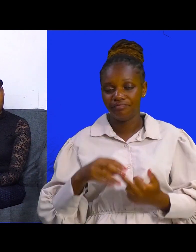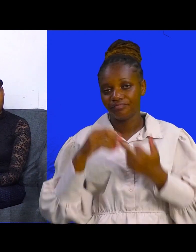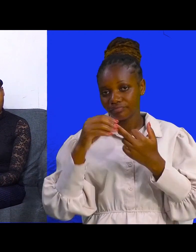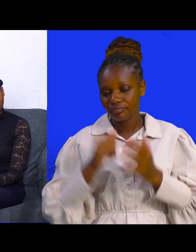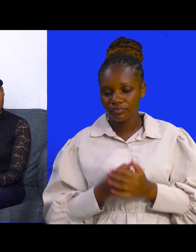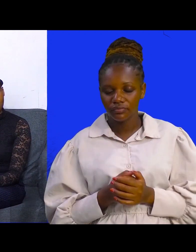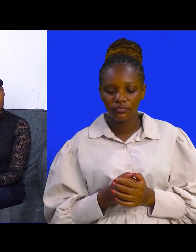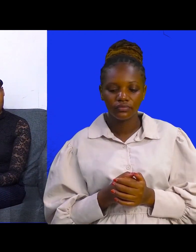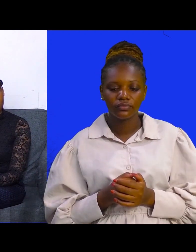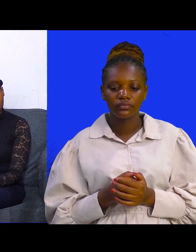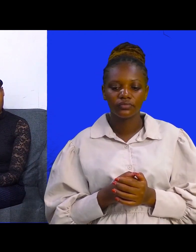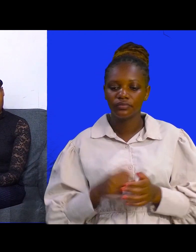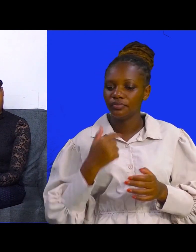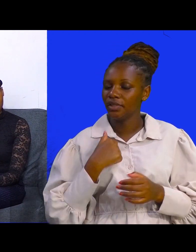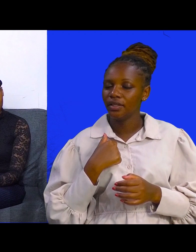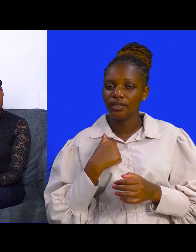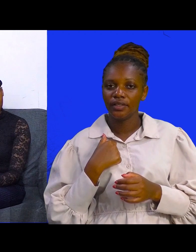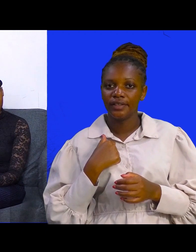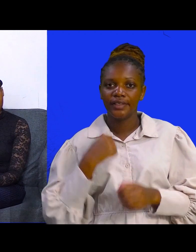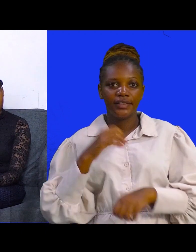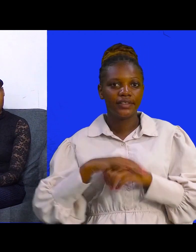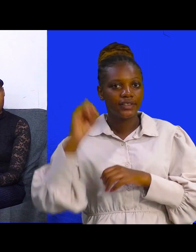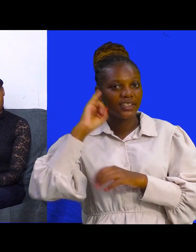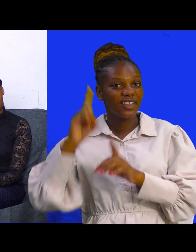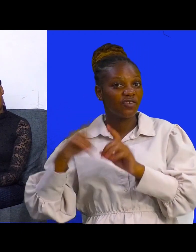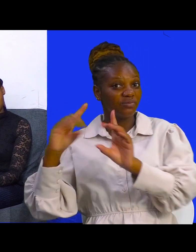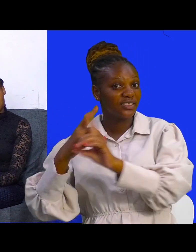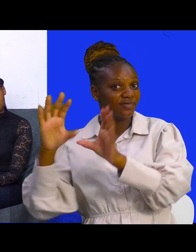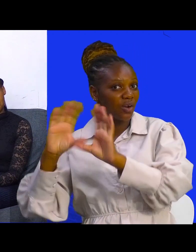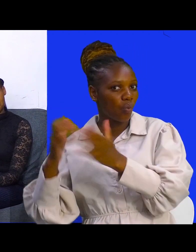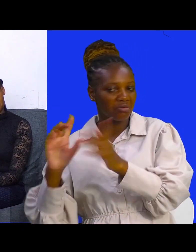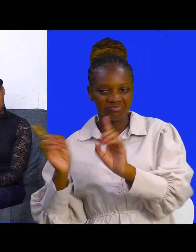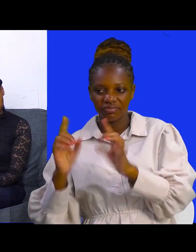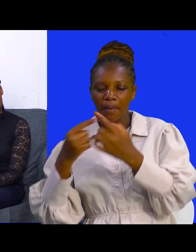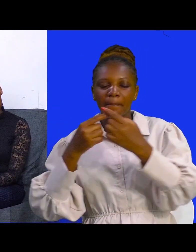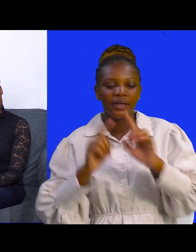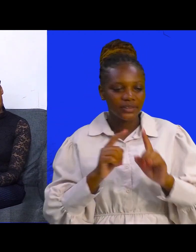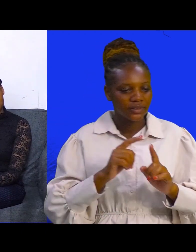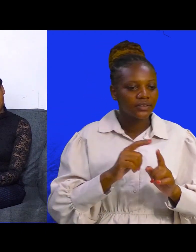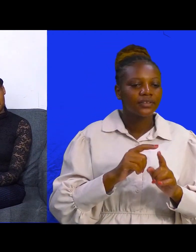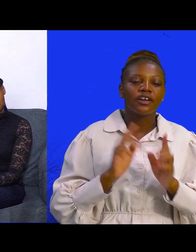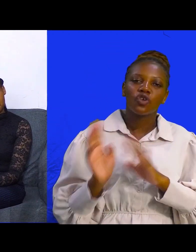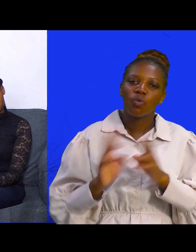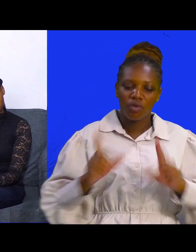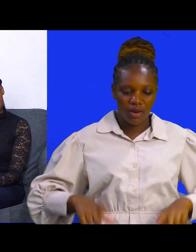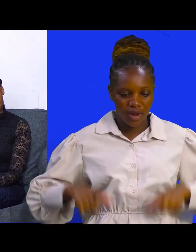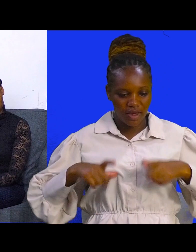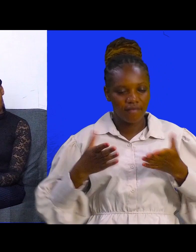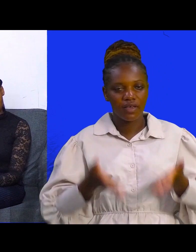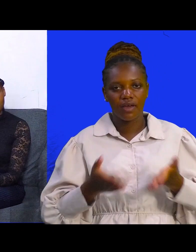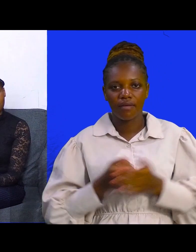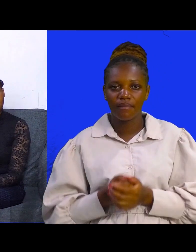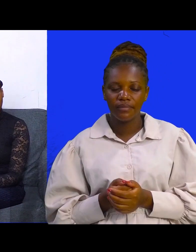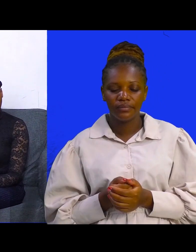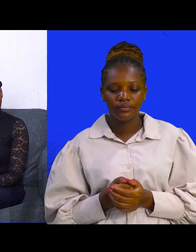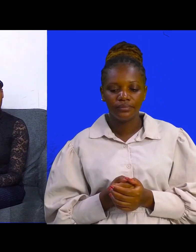scripts stand out. So I usually not get ideas from a different world. It's just the people I meet and the